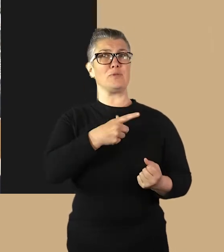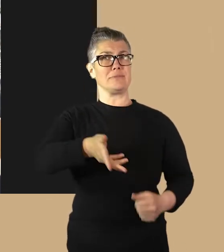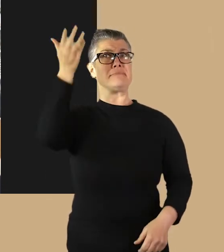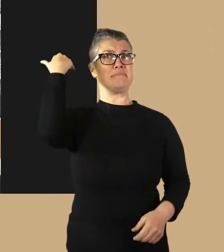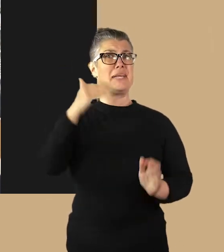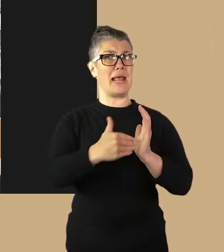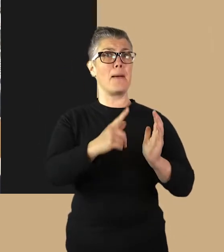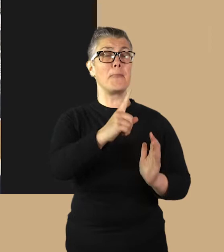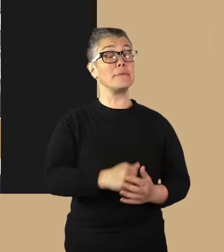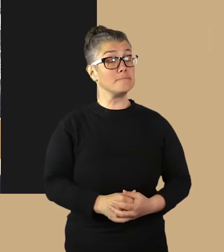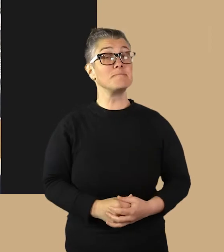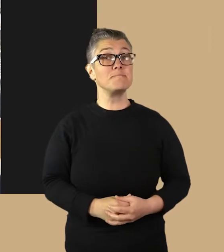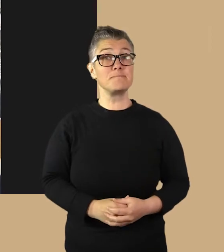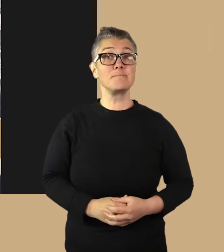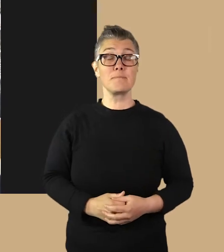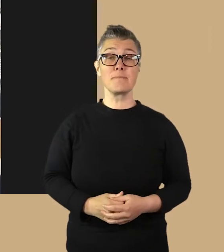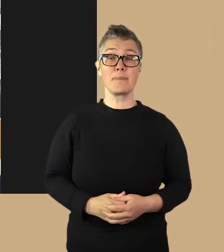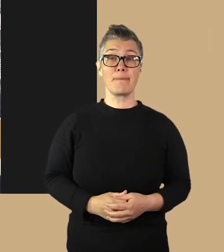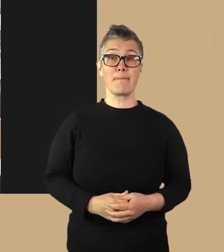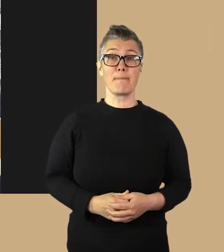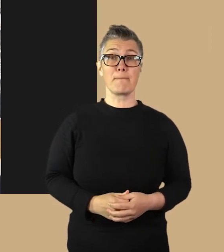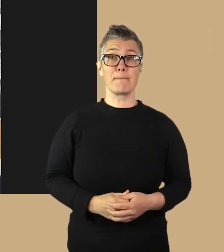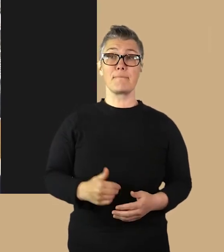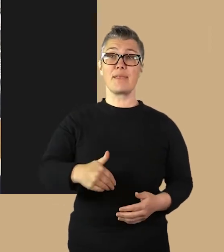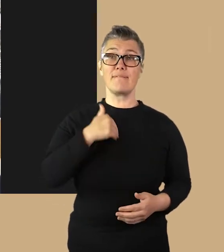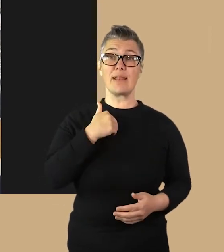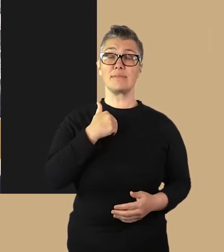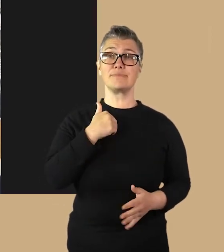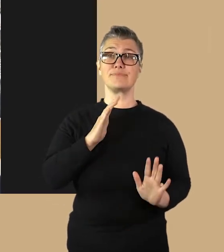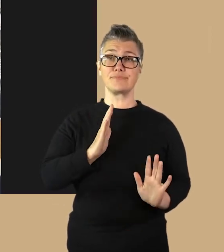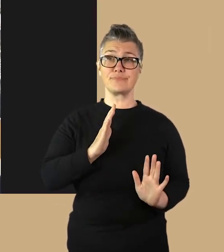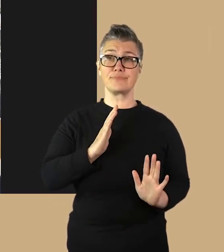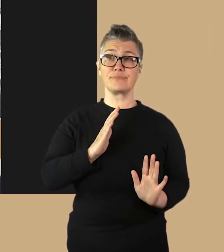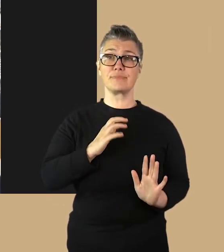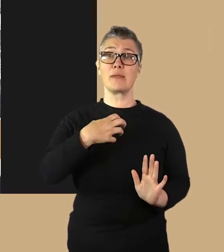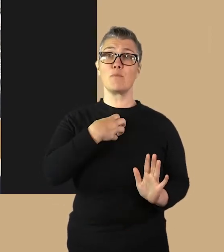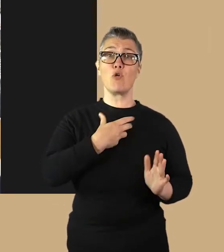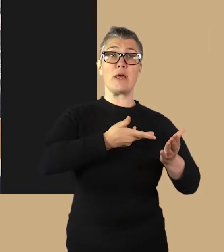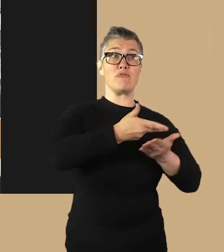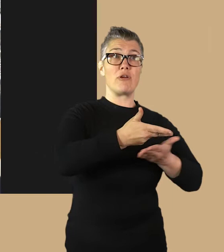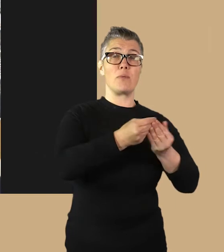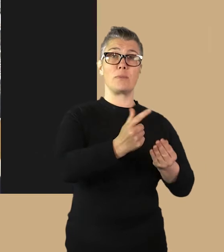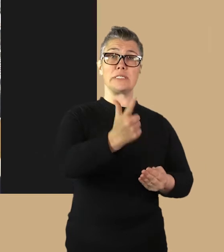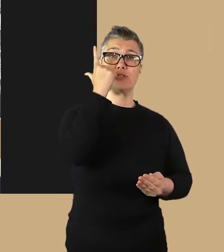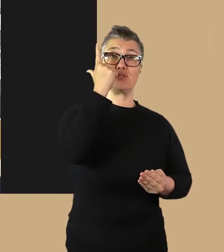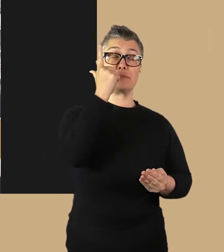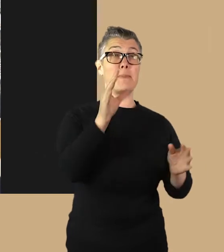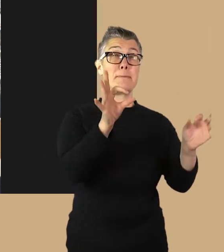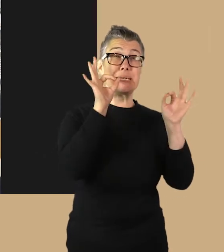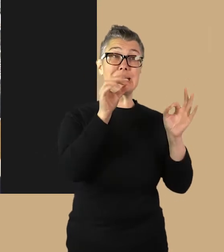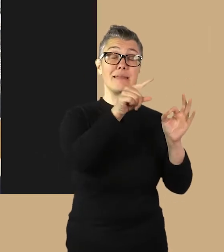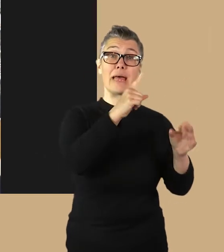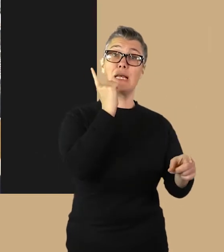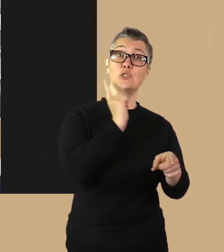It's a while ago. But yeah, like I feel like, yeah, the more interaction I had with the actual teachers, especially if